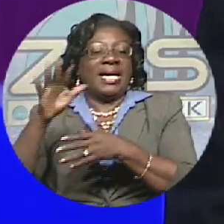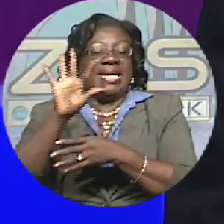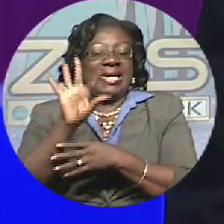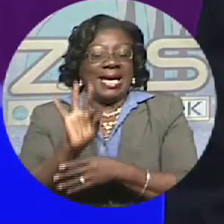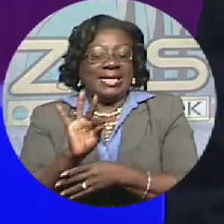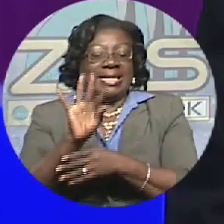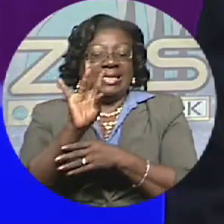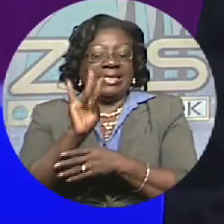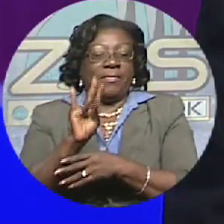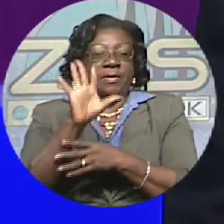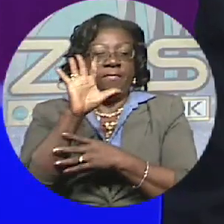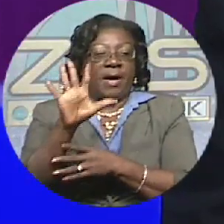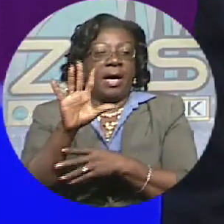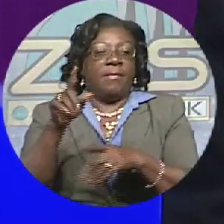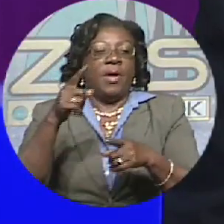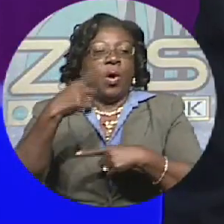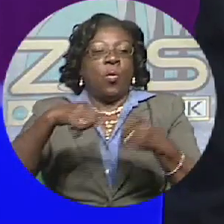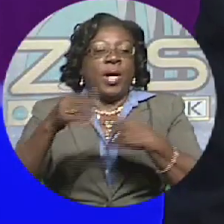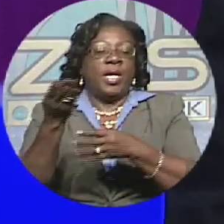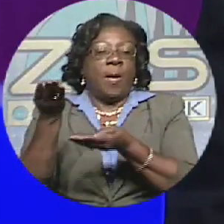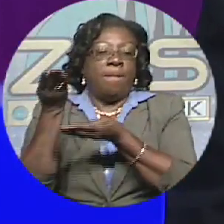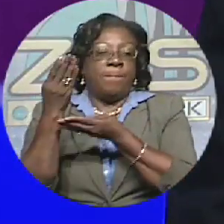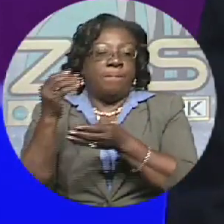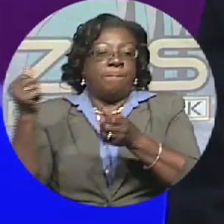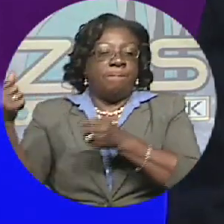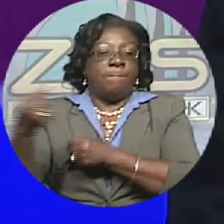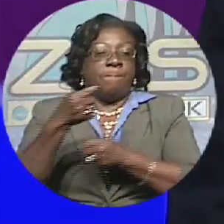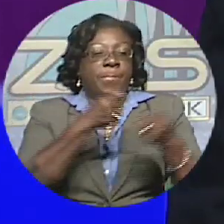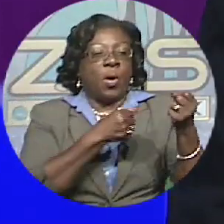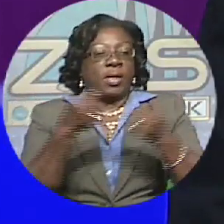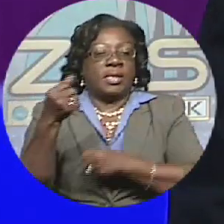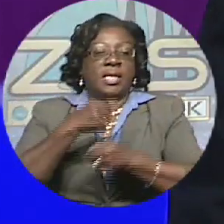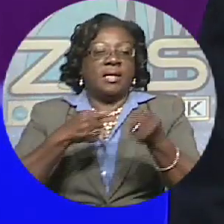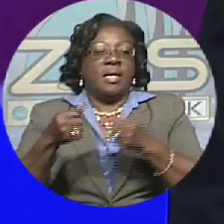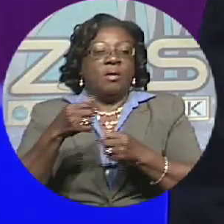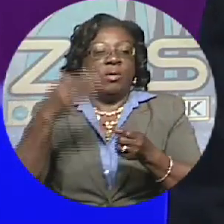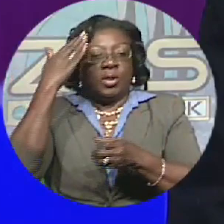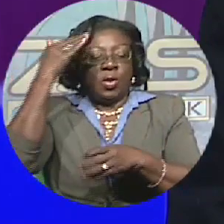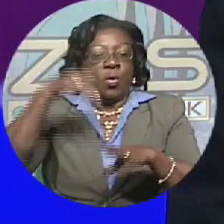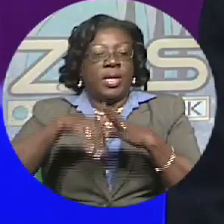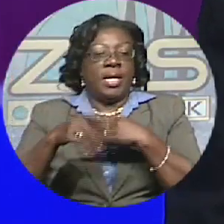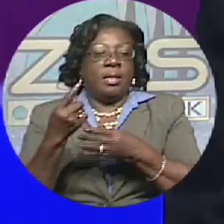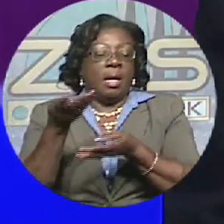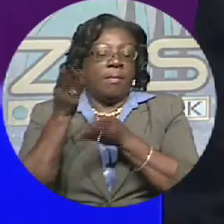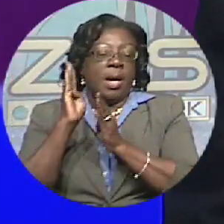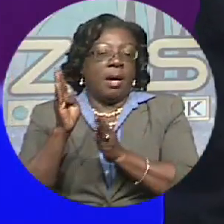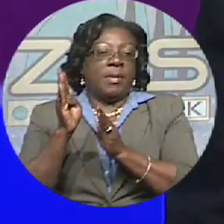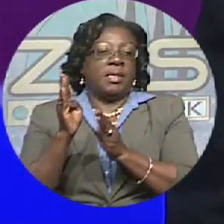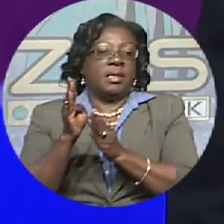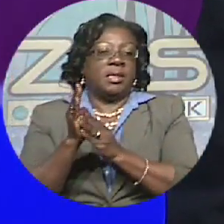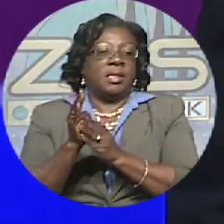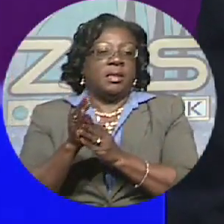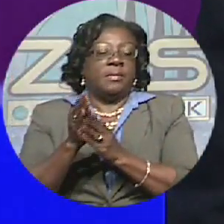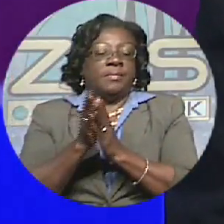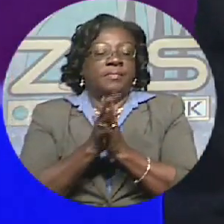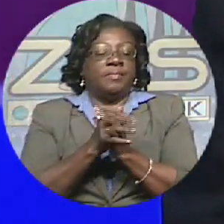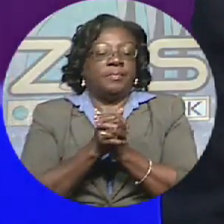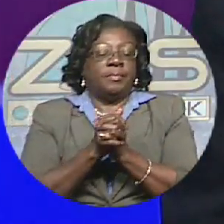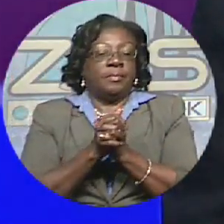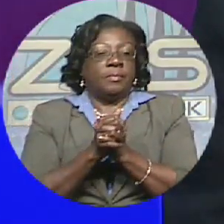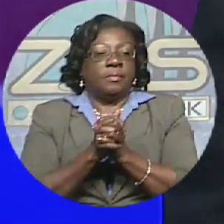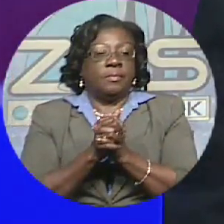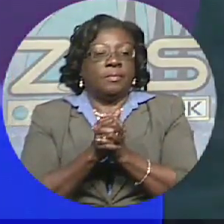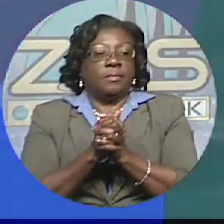took notice of the Bahamas, and it was all because of a talented fighter who wouldn't rest until he reached the mountaintop. Charles Fisher has the